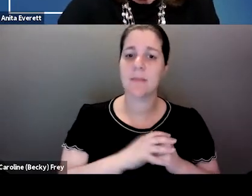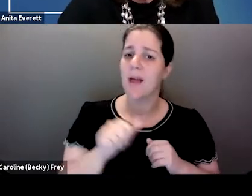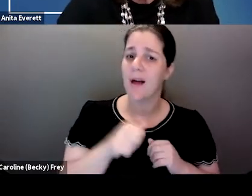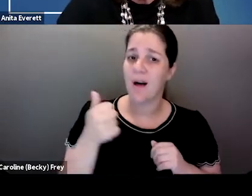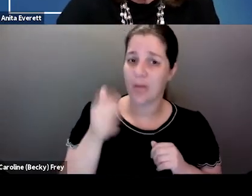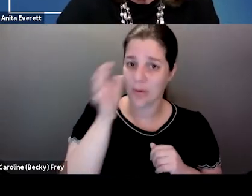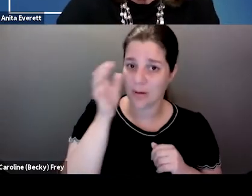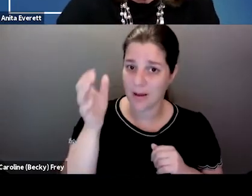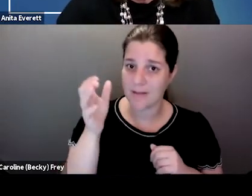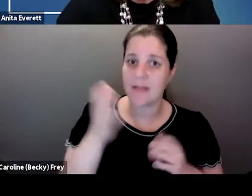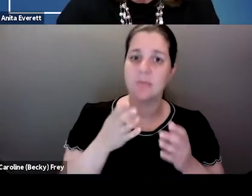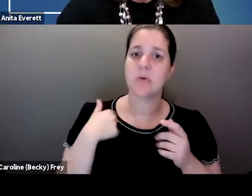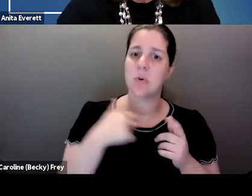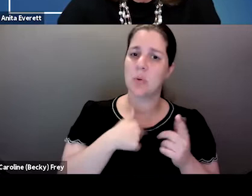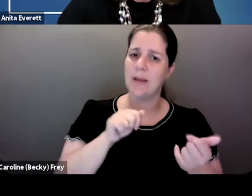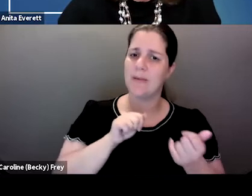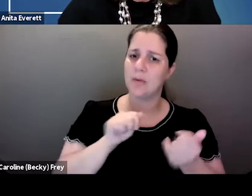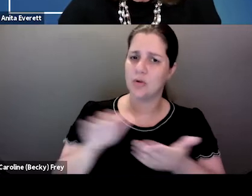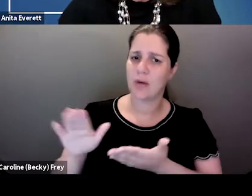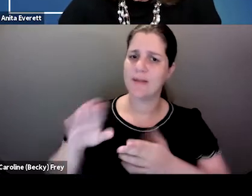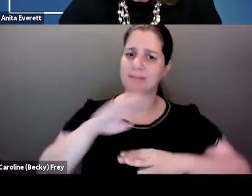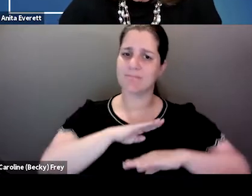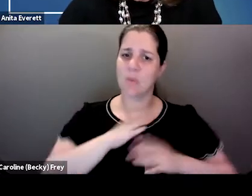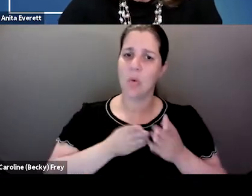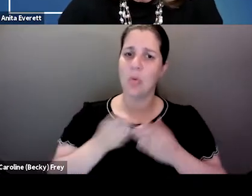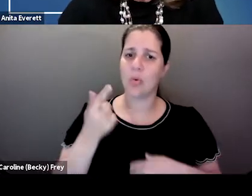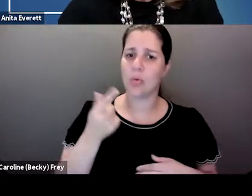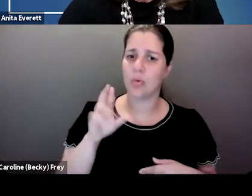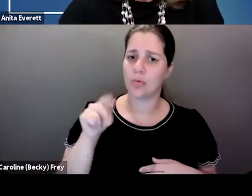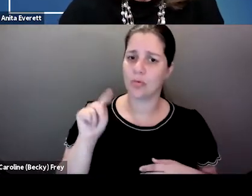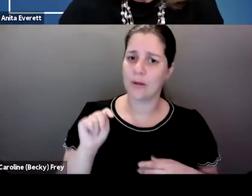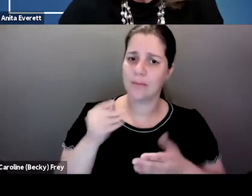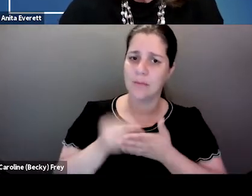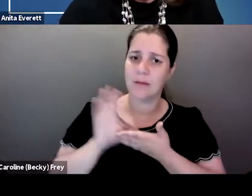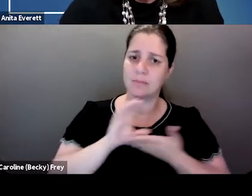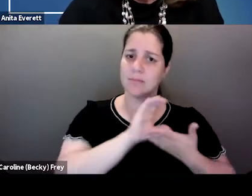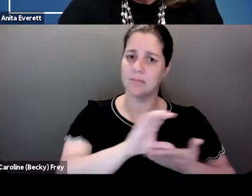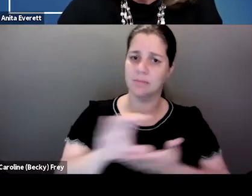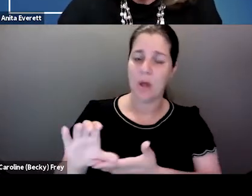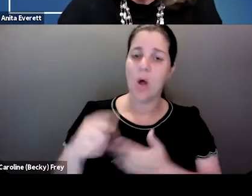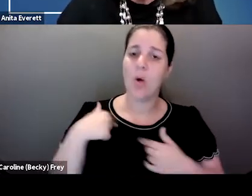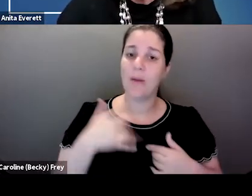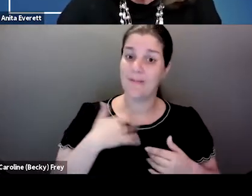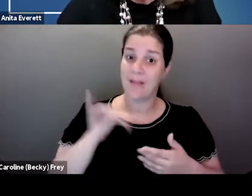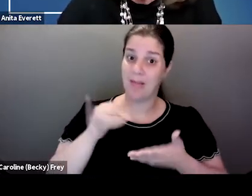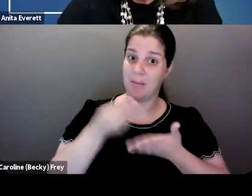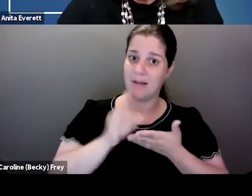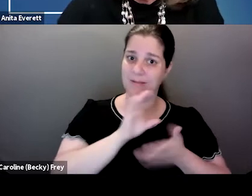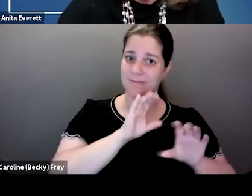addressed through grant series and other activities that we feel like could work together to address our national